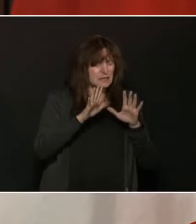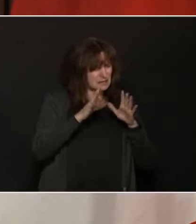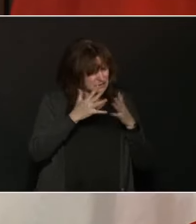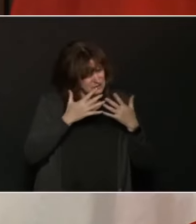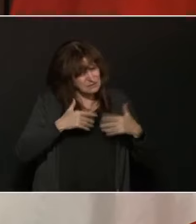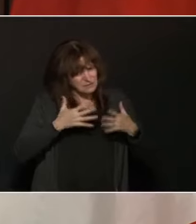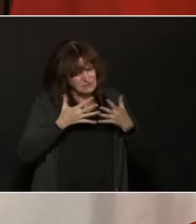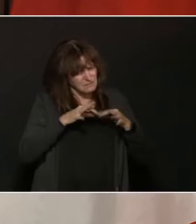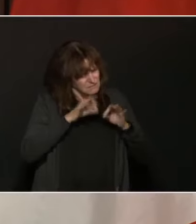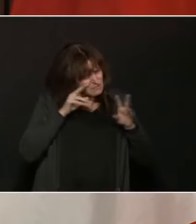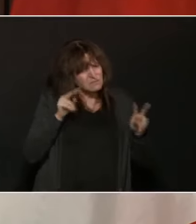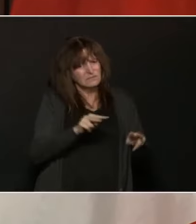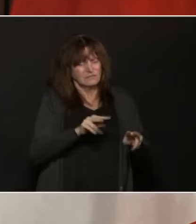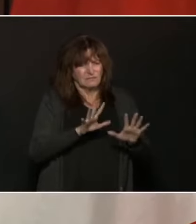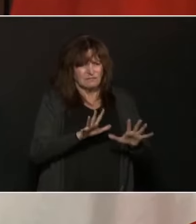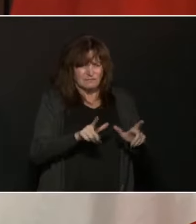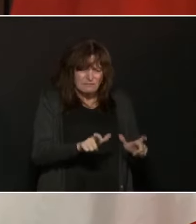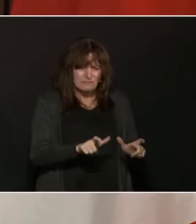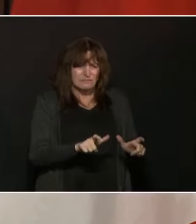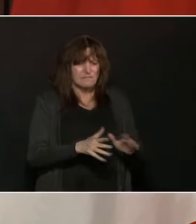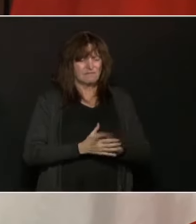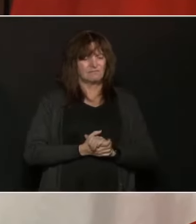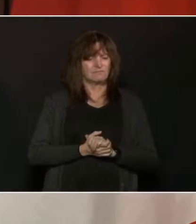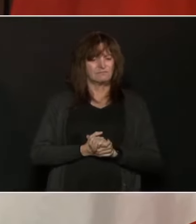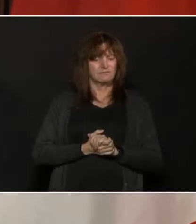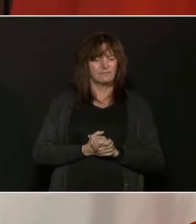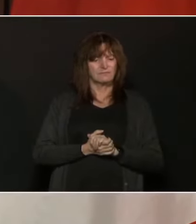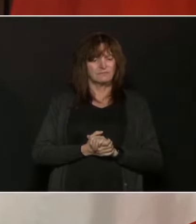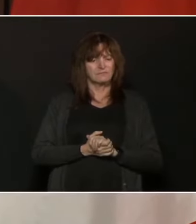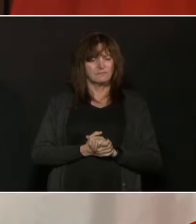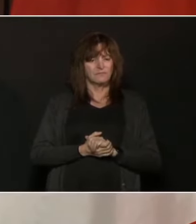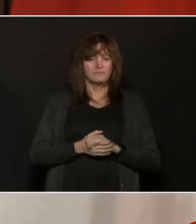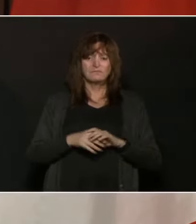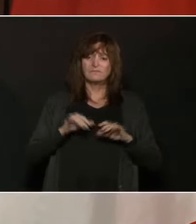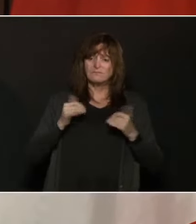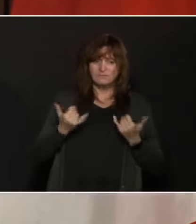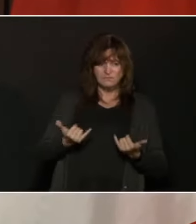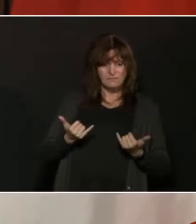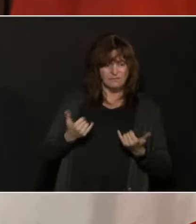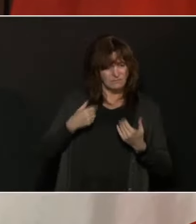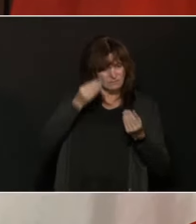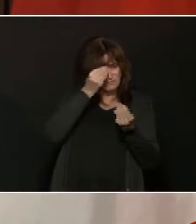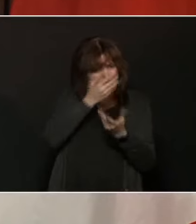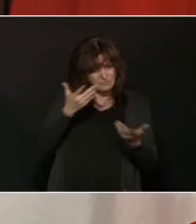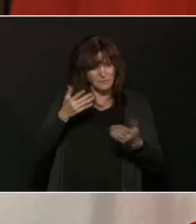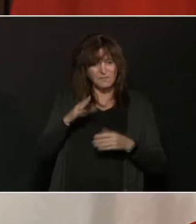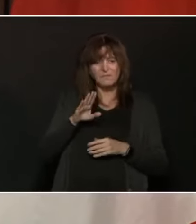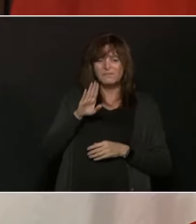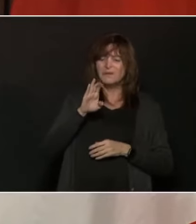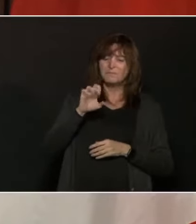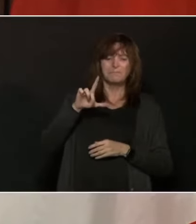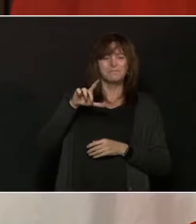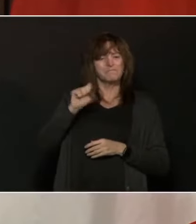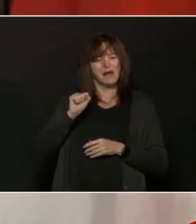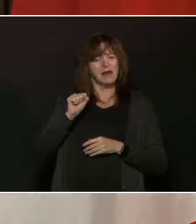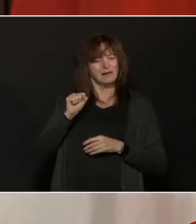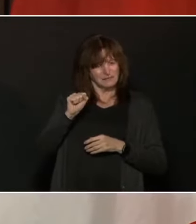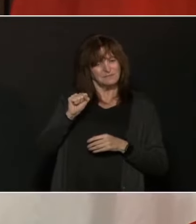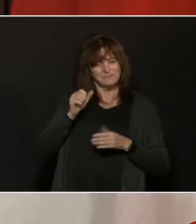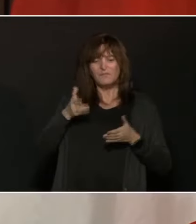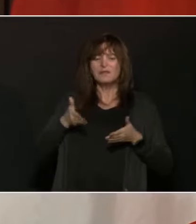want to make sure that people recognize that today is Bell's Let's Talk Day, and a very important reminder that mental health impacts are a major part of the